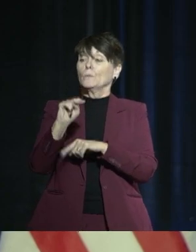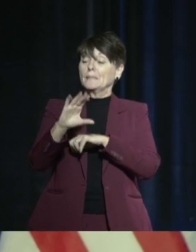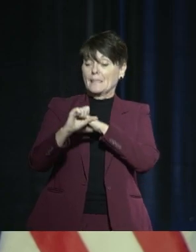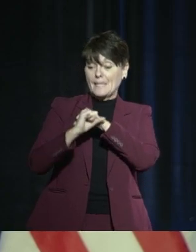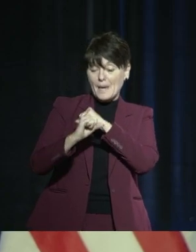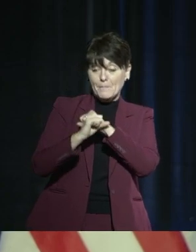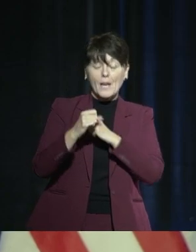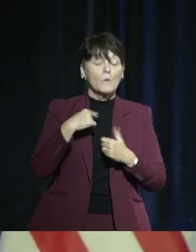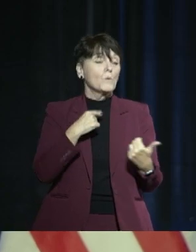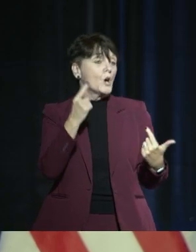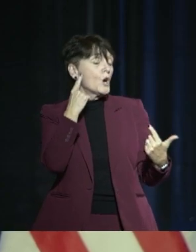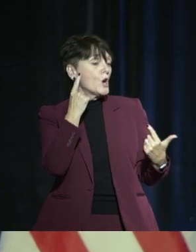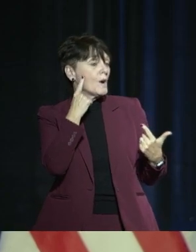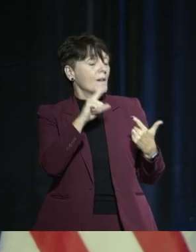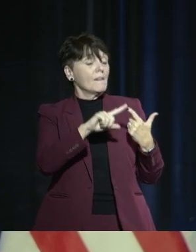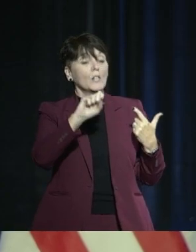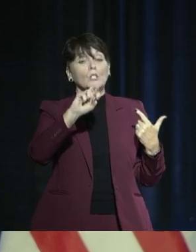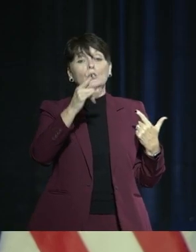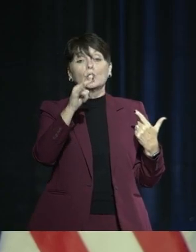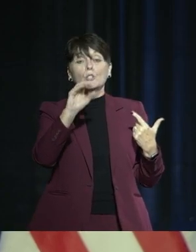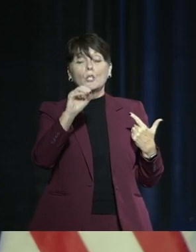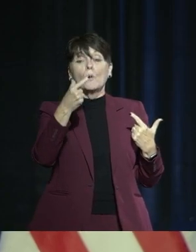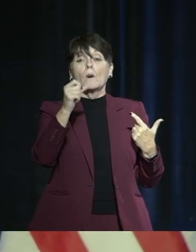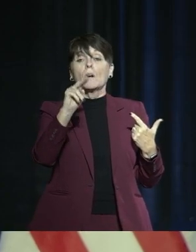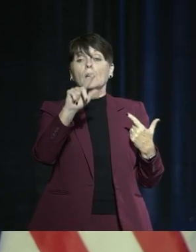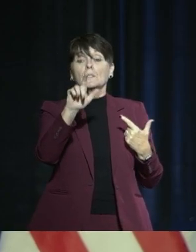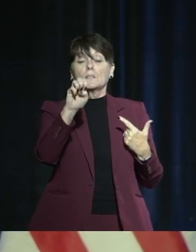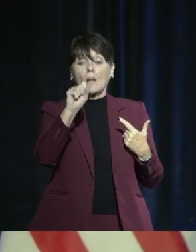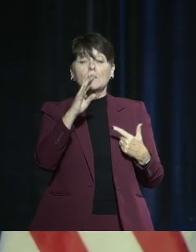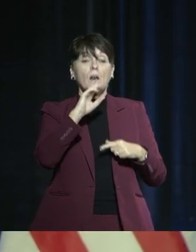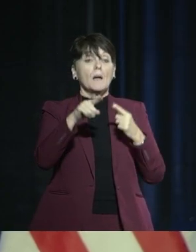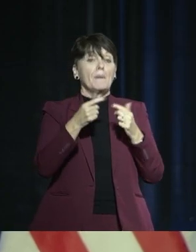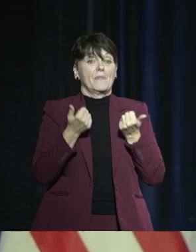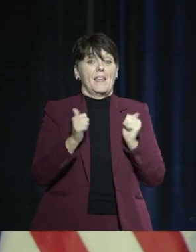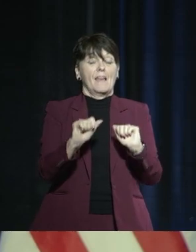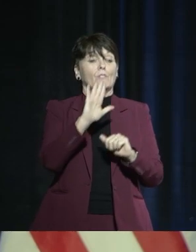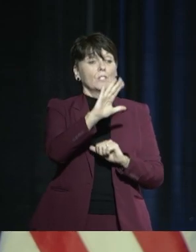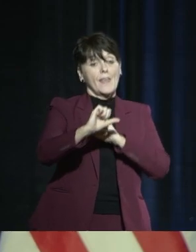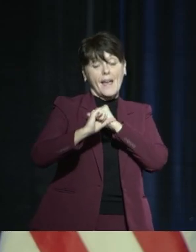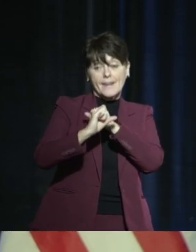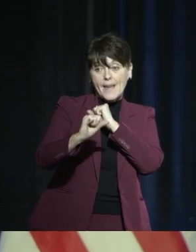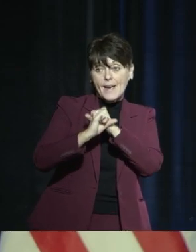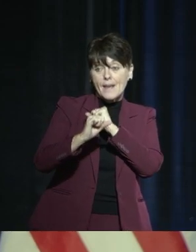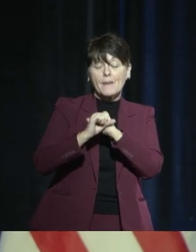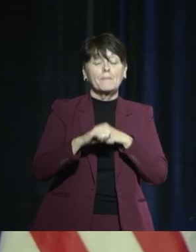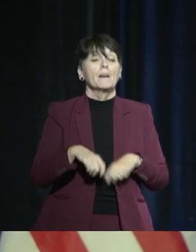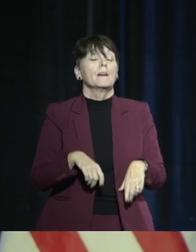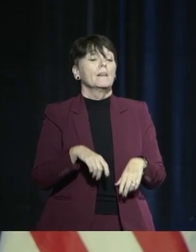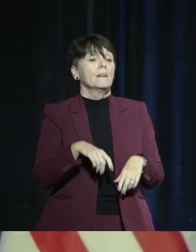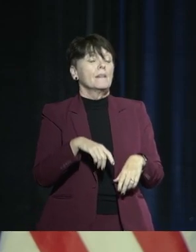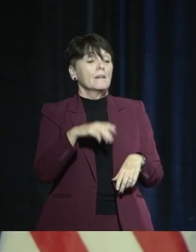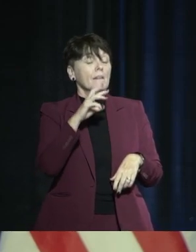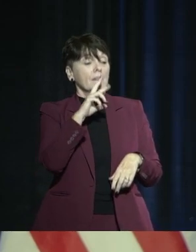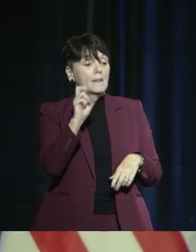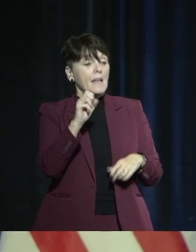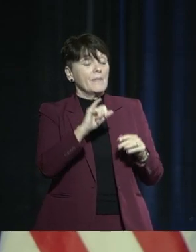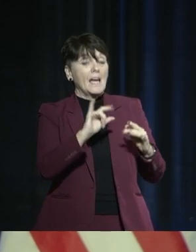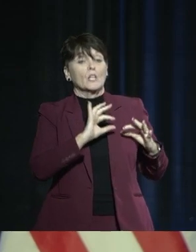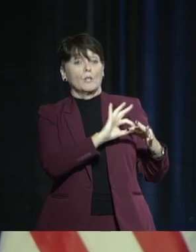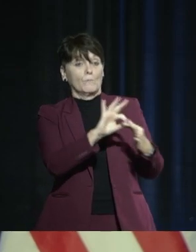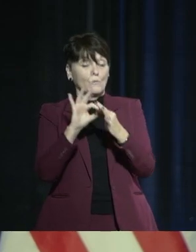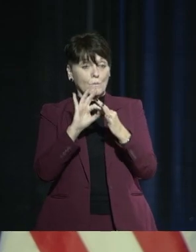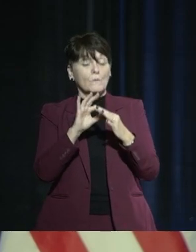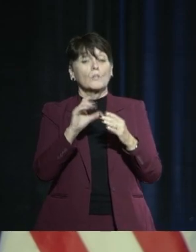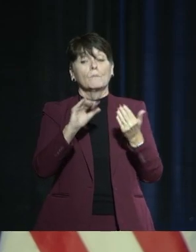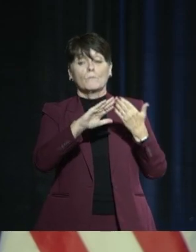We heard from Sergio Gonzalez, who talked about the efforts of that campaign to reach out to the Latino community.